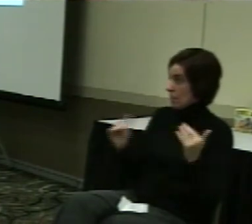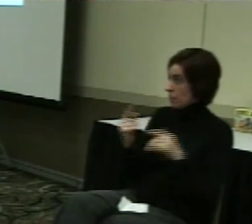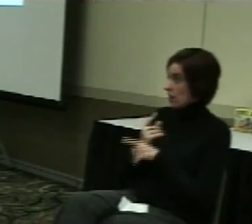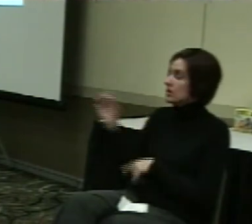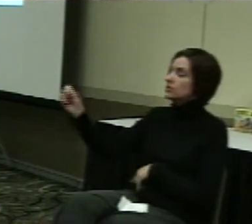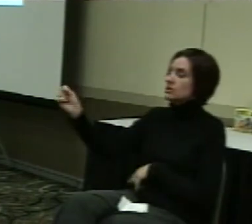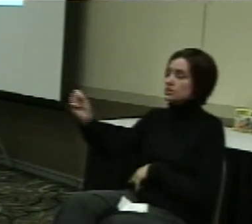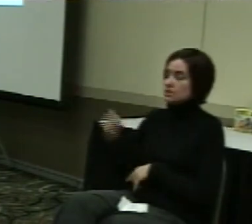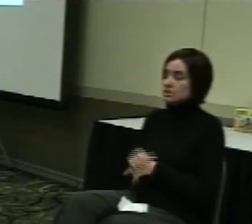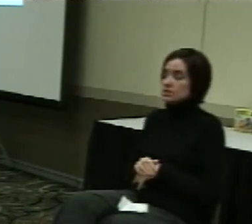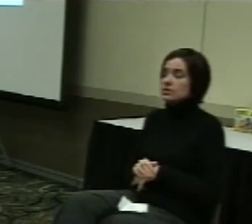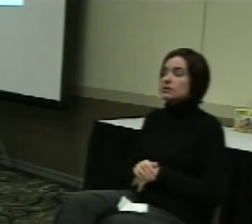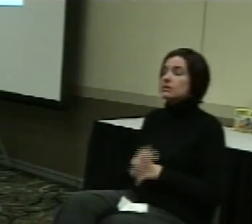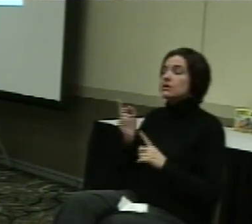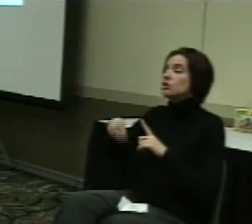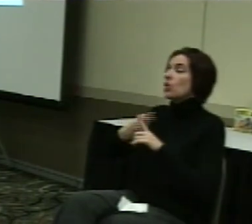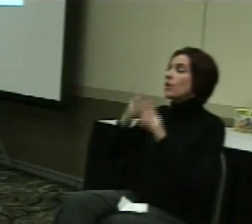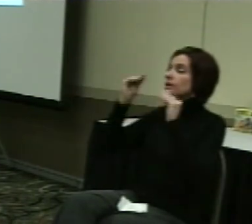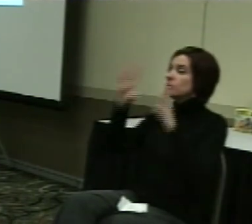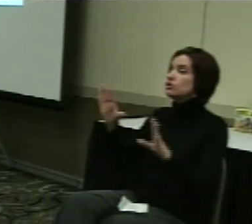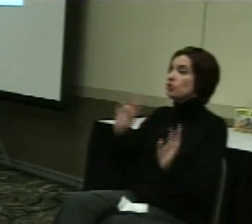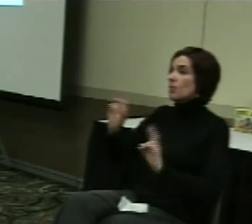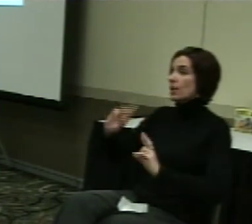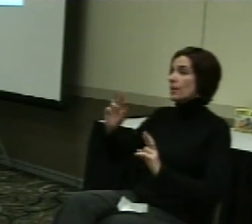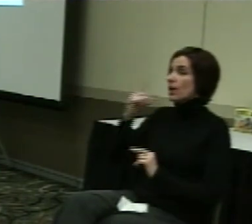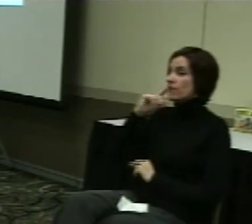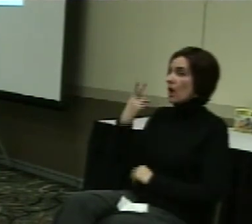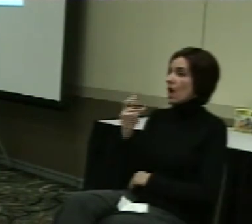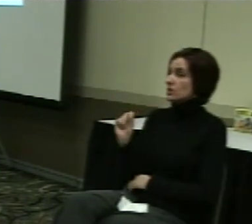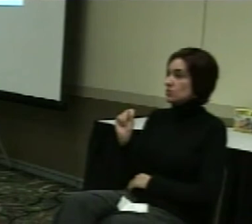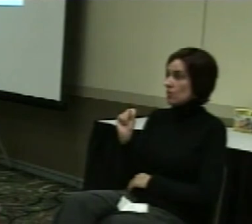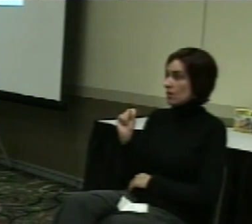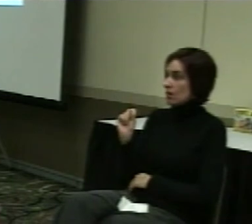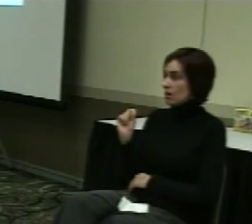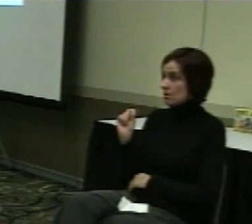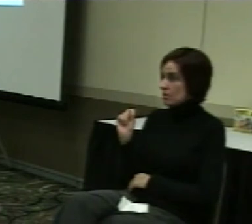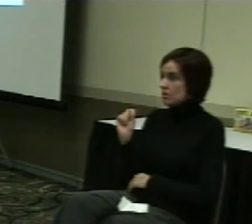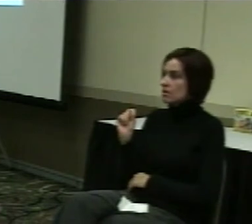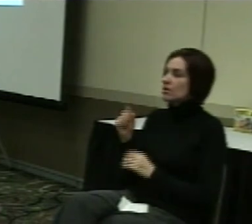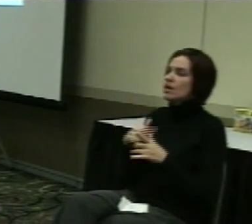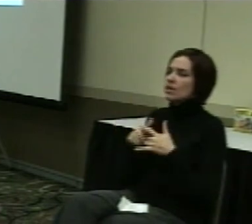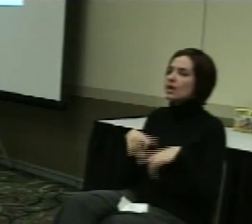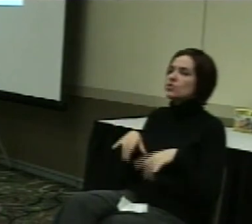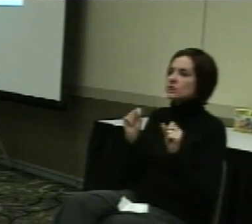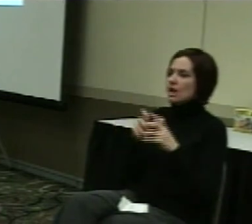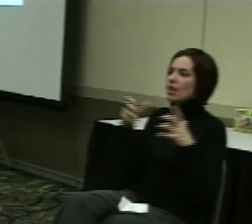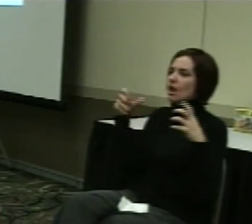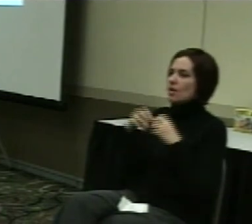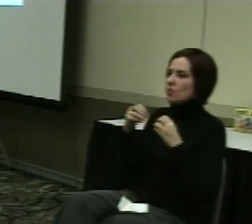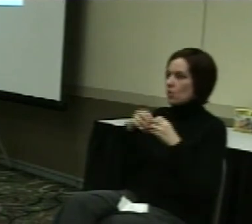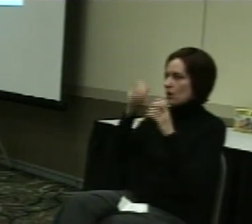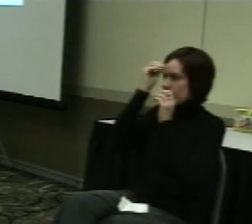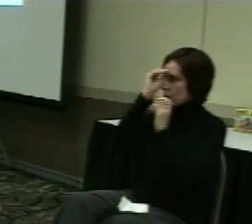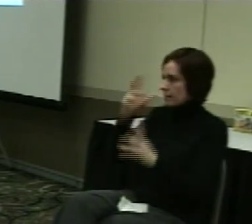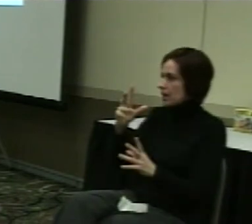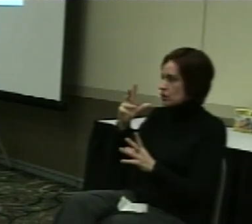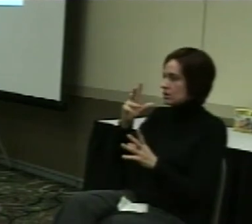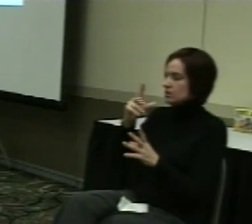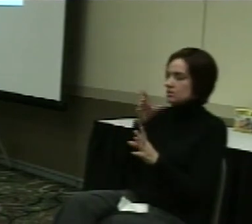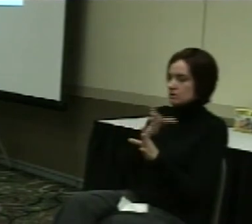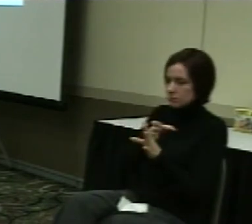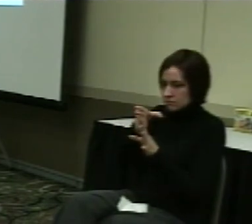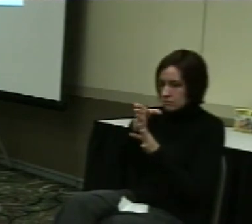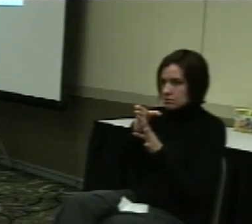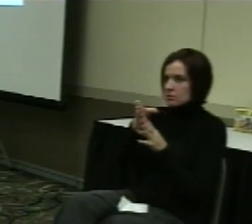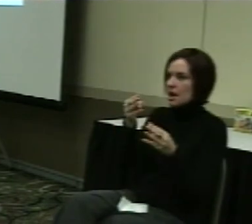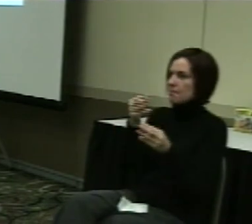Now, when teachers are prepared to for the high school level, they take a great deal of information on